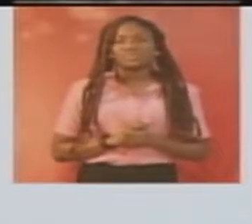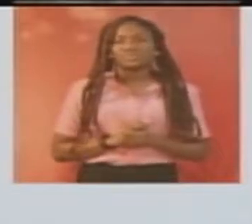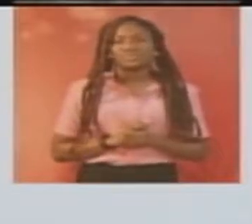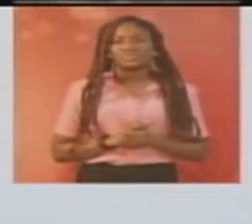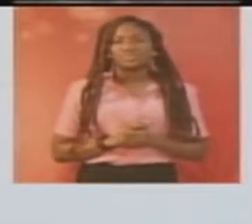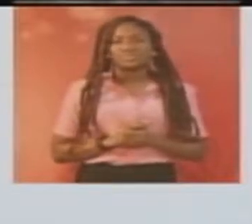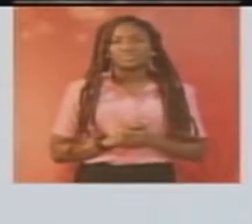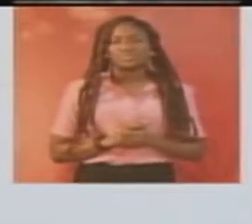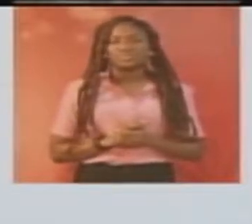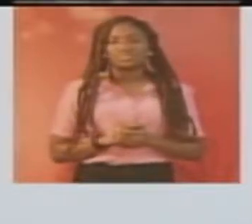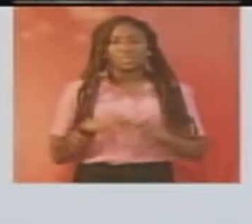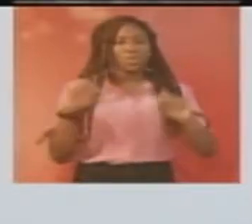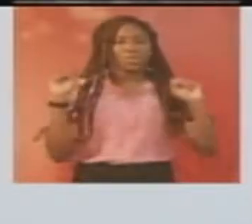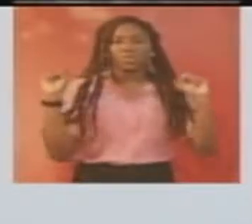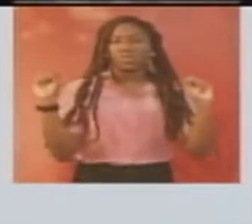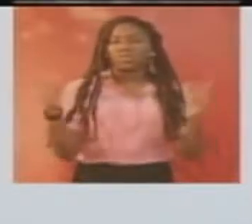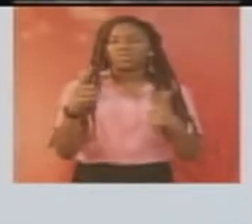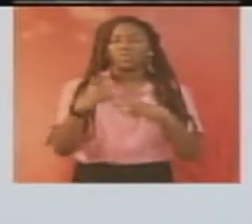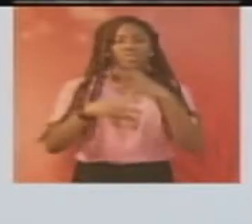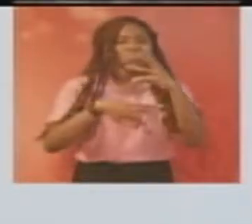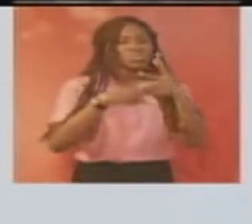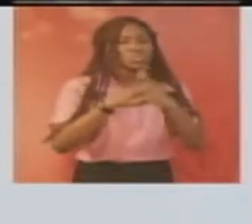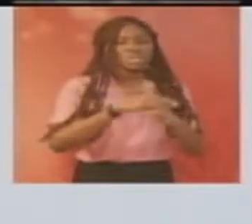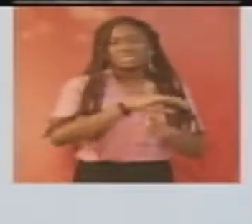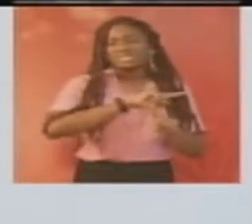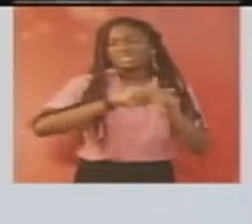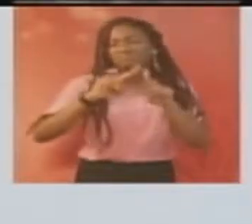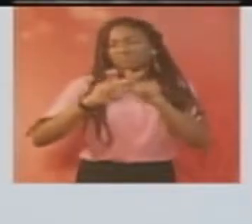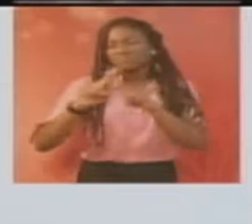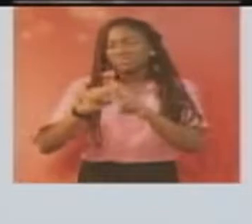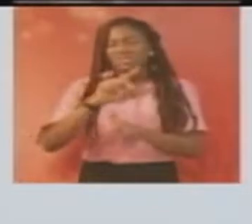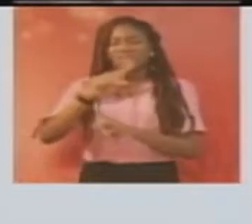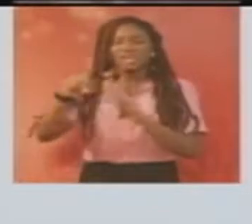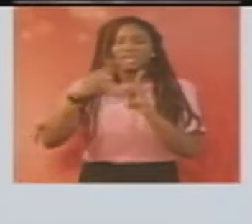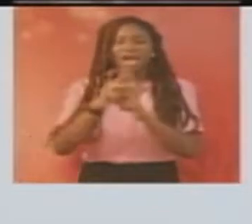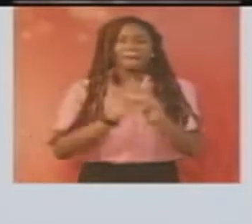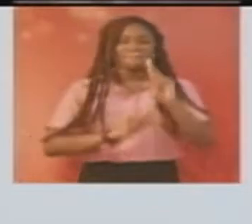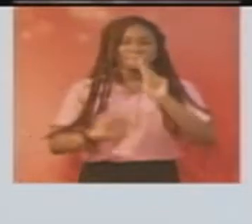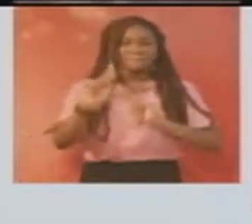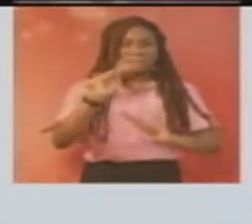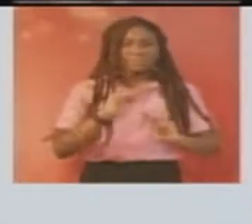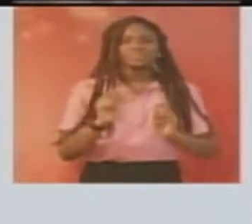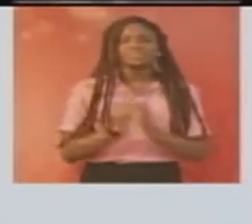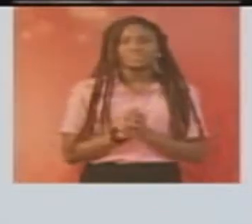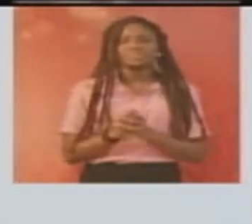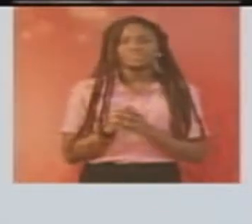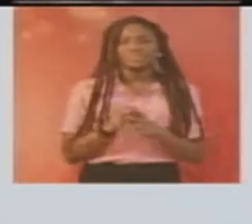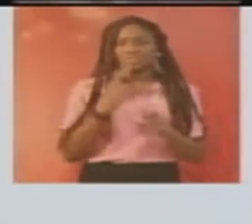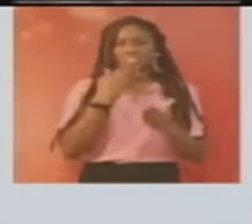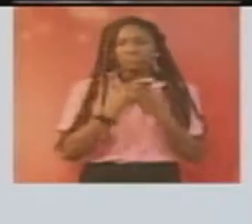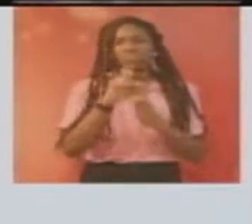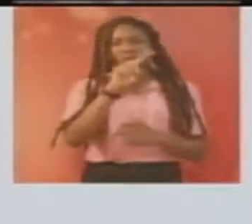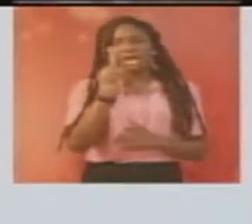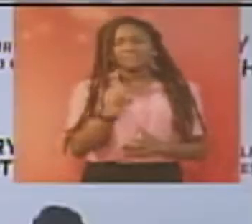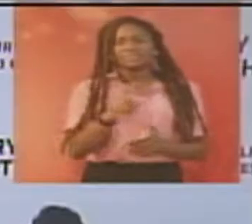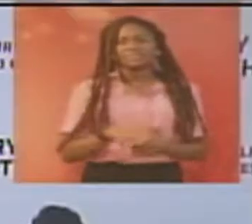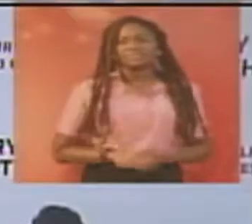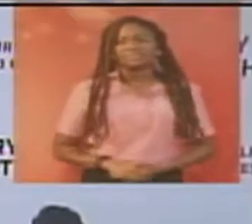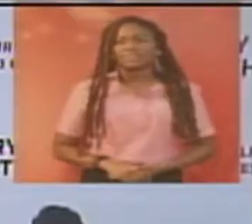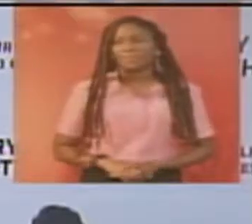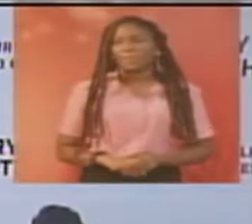are disseminated widely. So some of them are more diverse than others. But it's an important consideration.